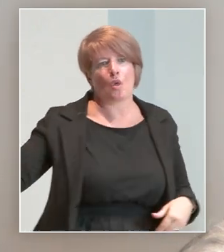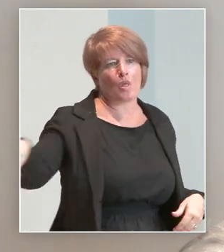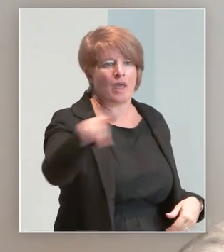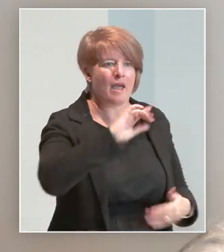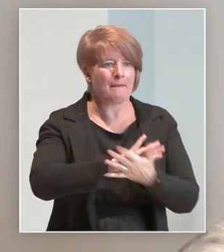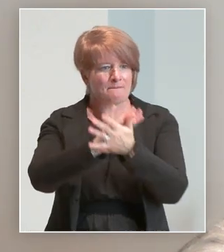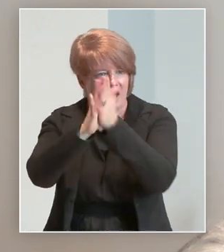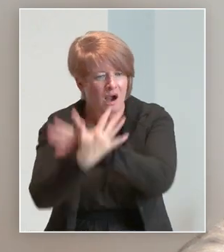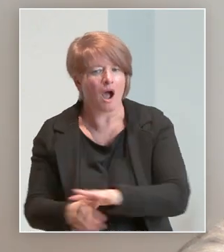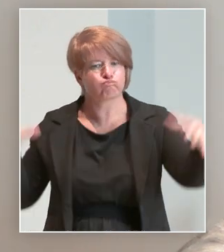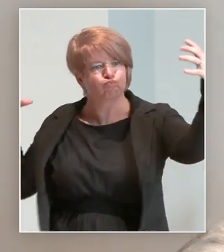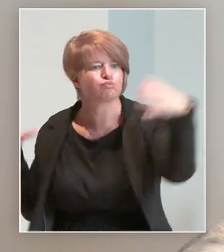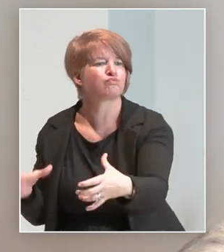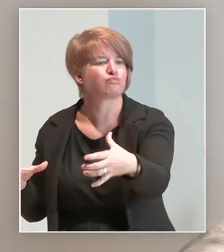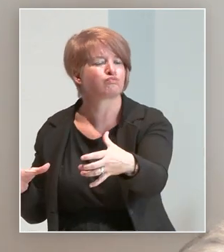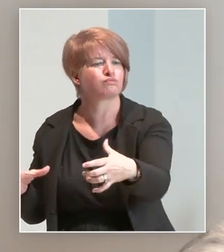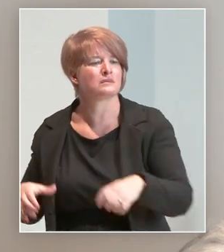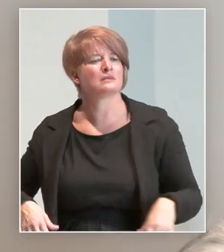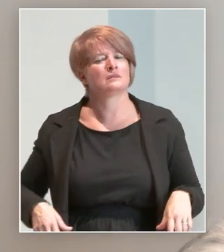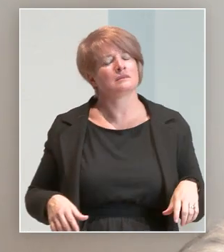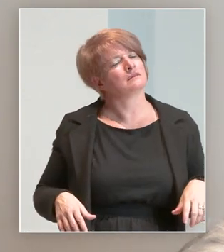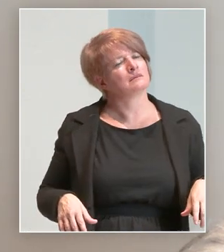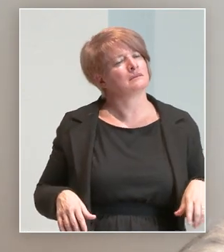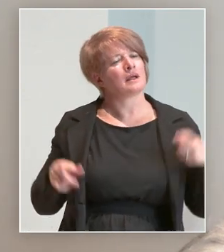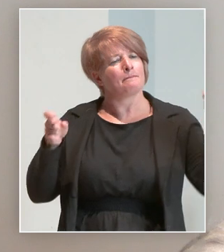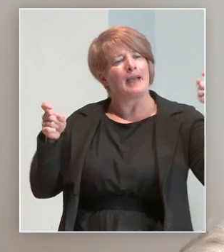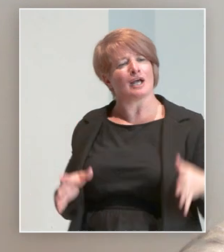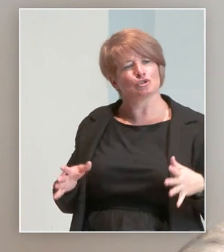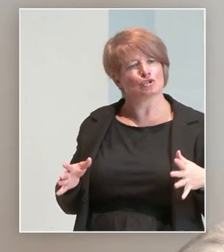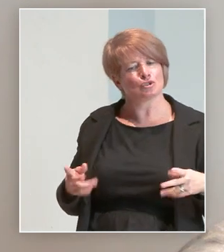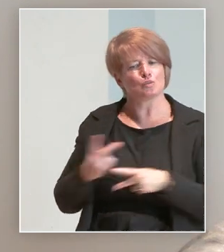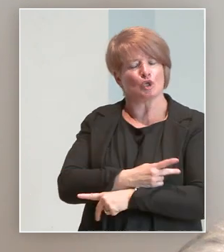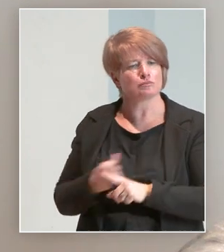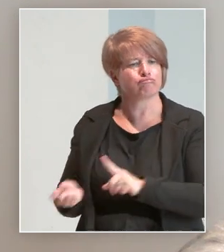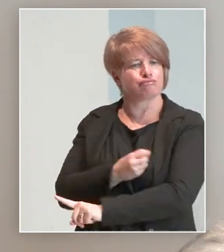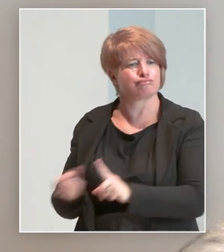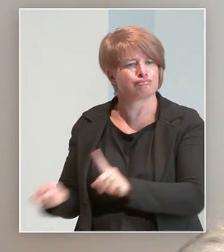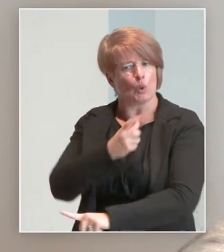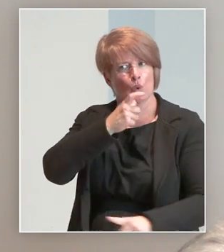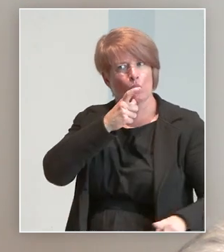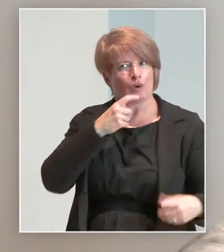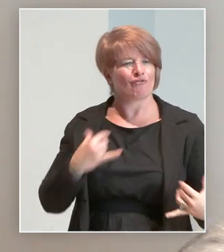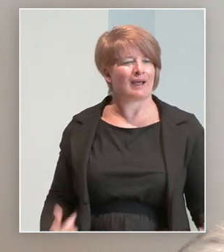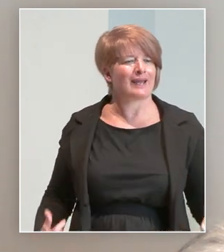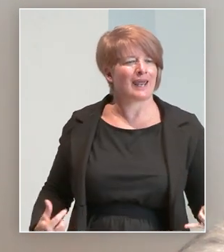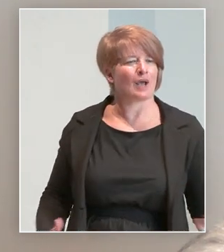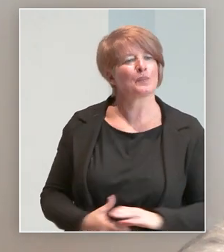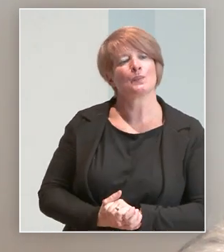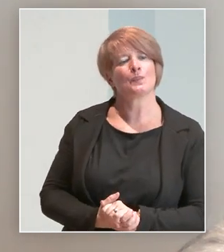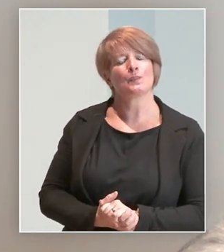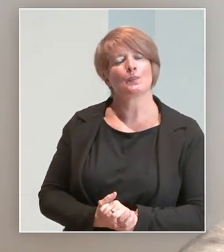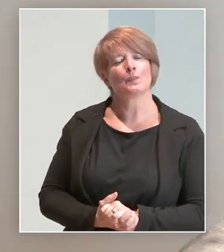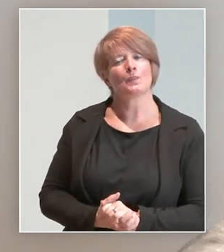who become Maroons. Who are the masters who increase their abuses in this moment? Do we